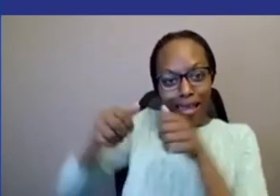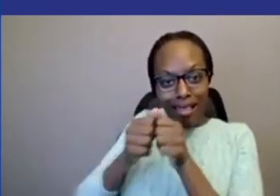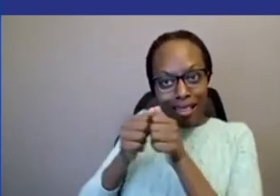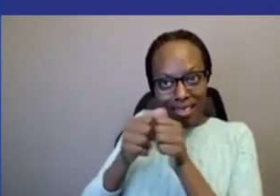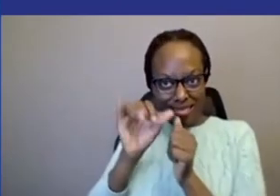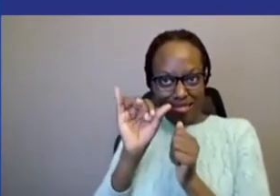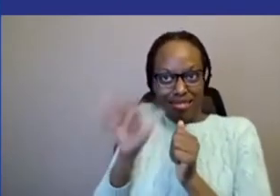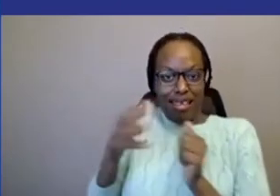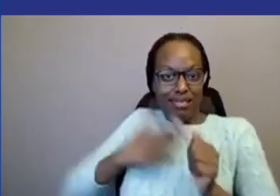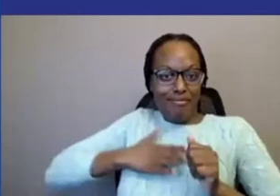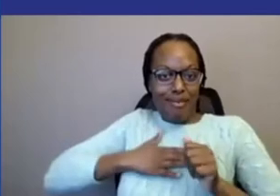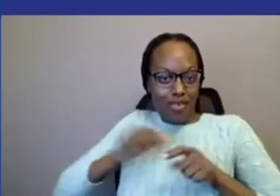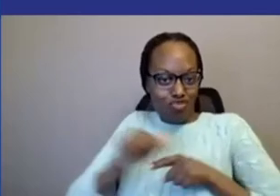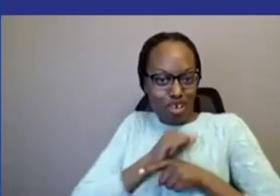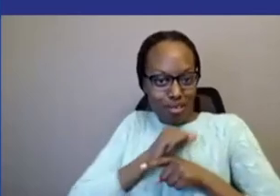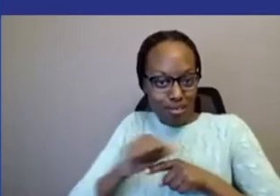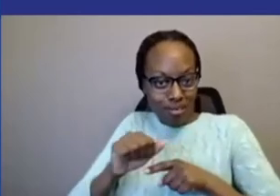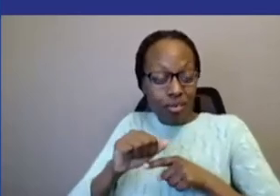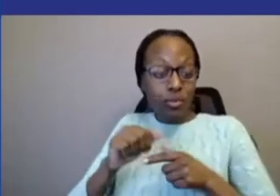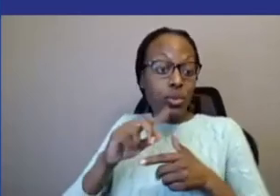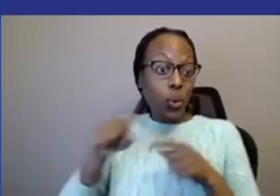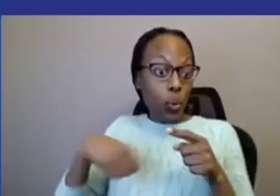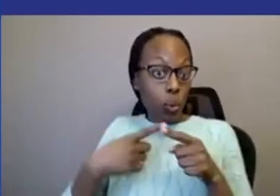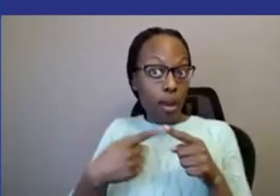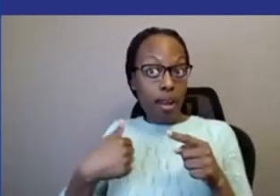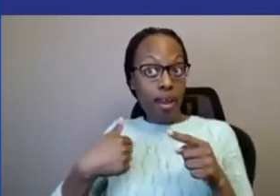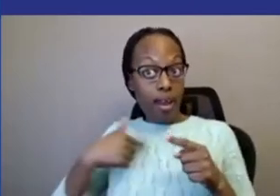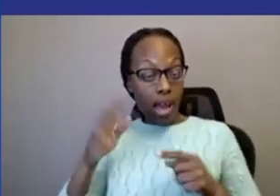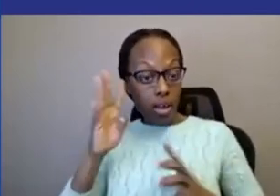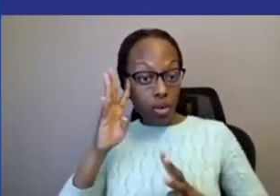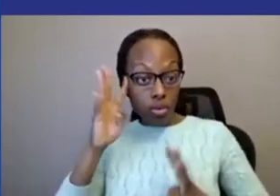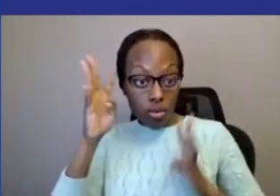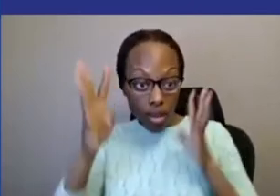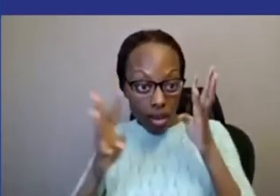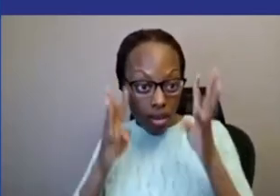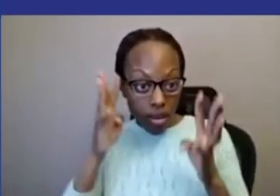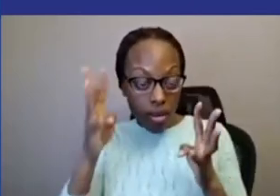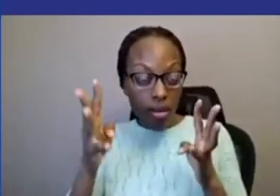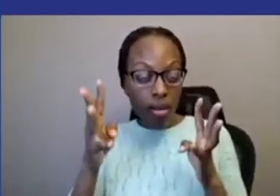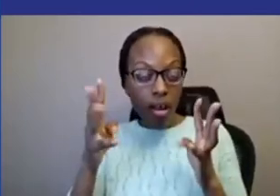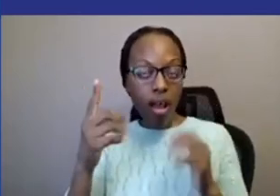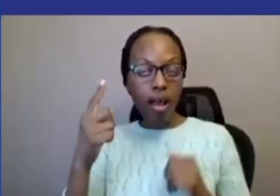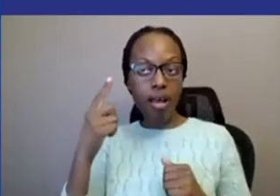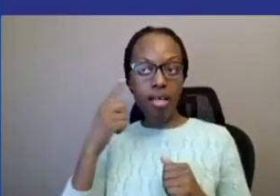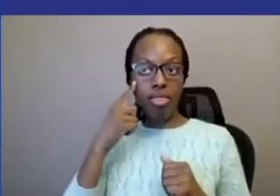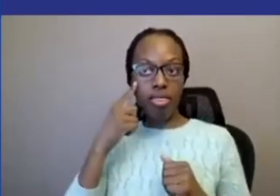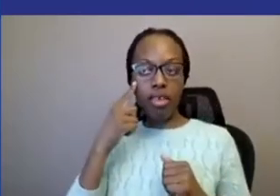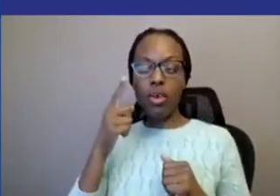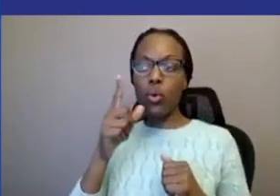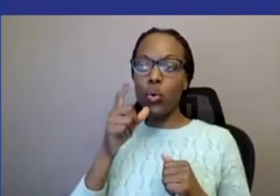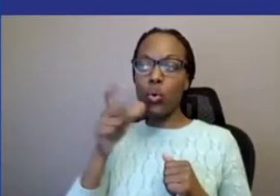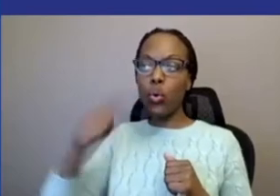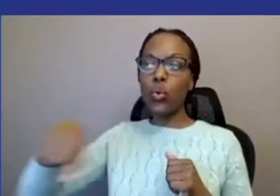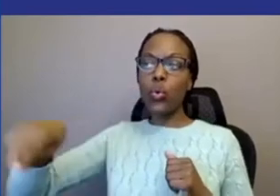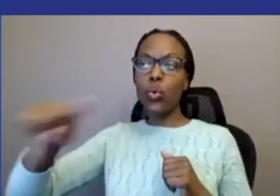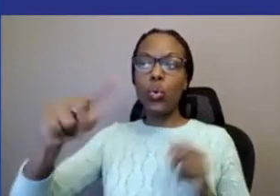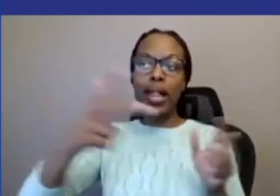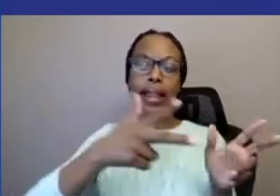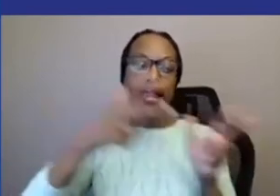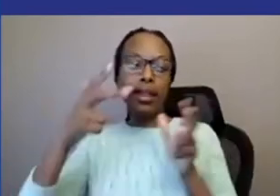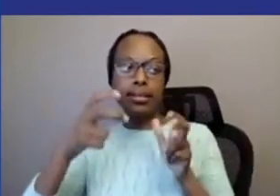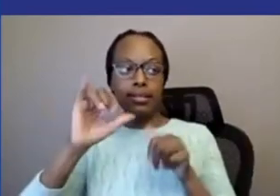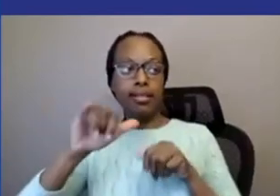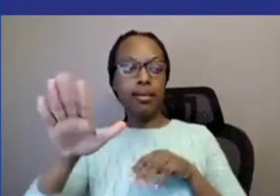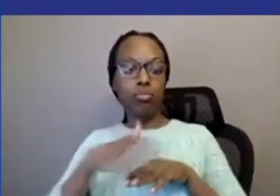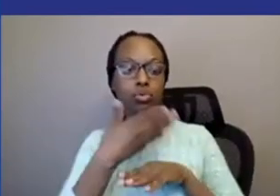think when I create, I always think to people who receive the music, you know,